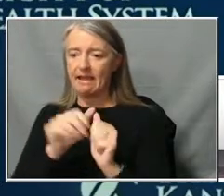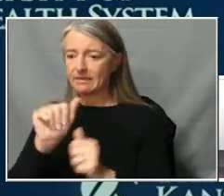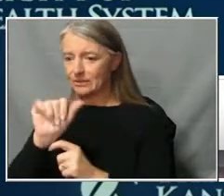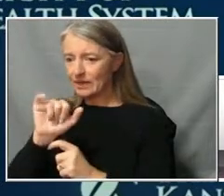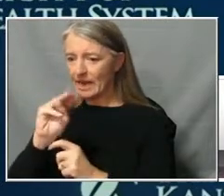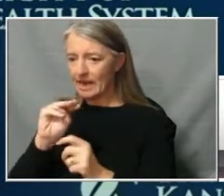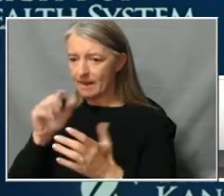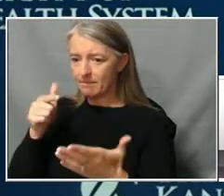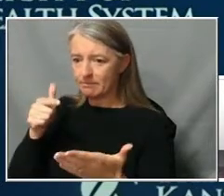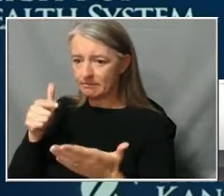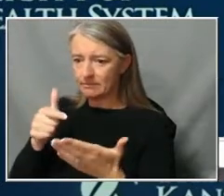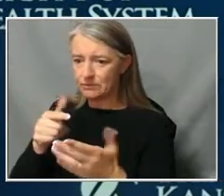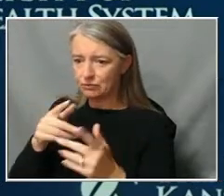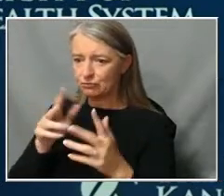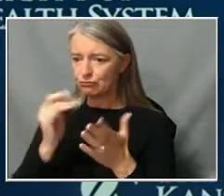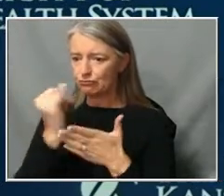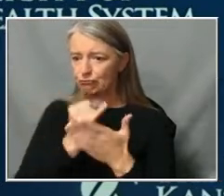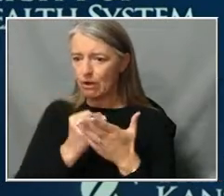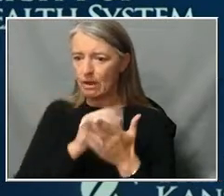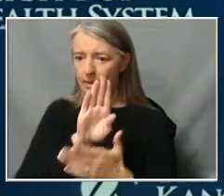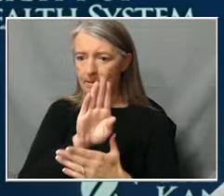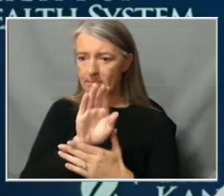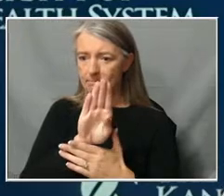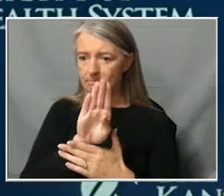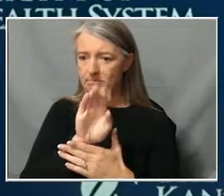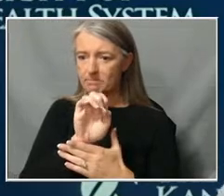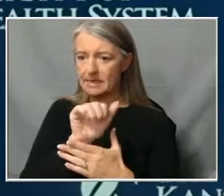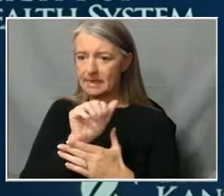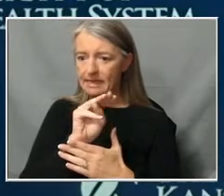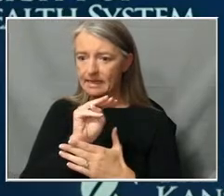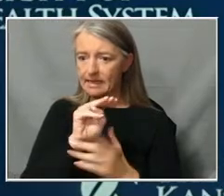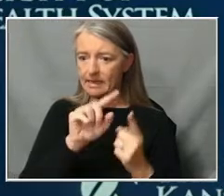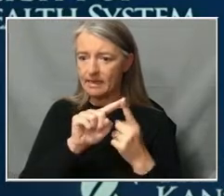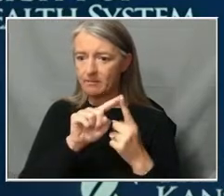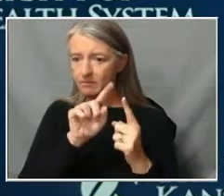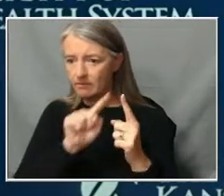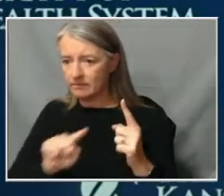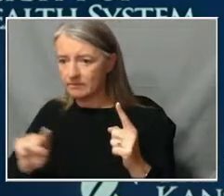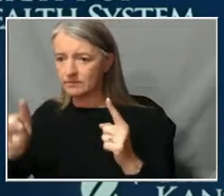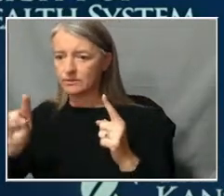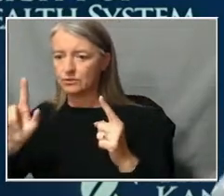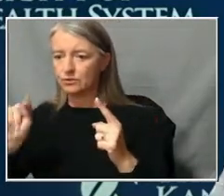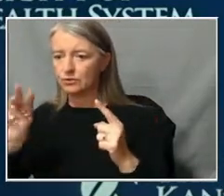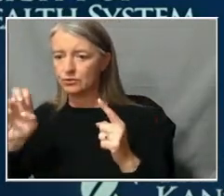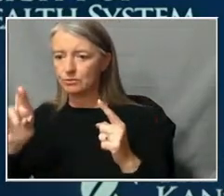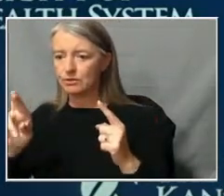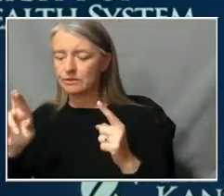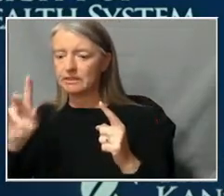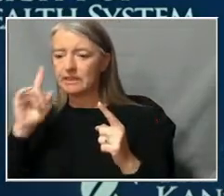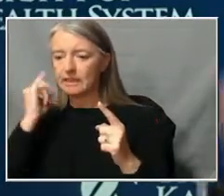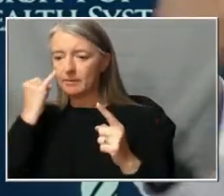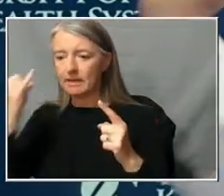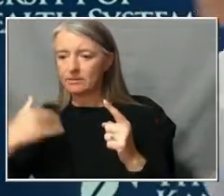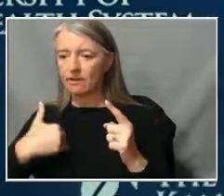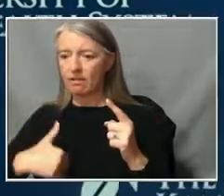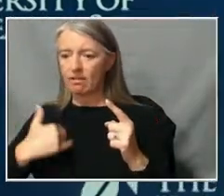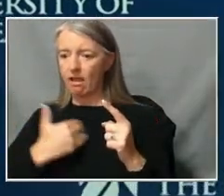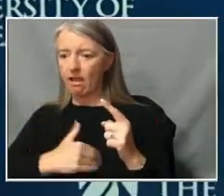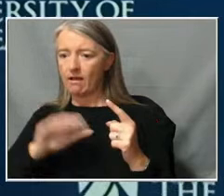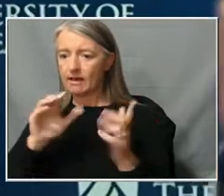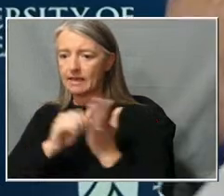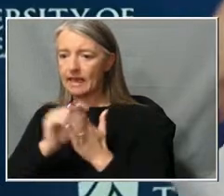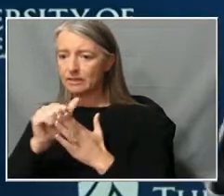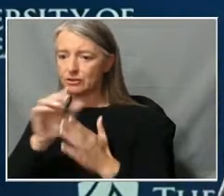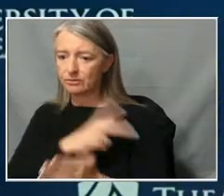the path from the beam to the tumor. And if you can imagine, for any patient, like a lung cancer patient, there's a million